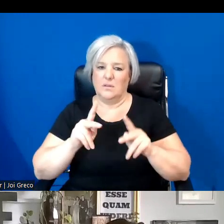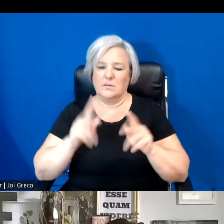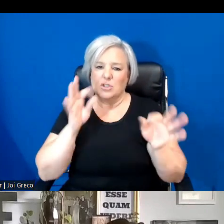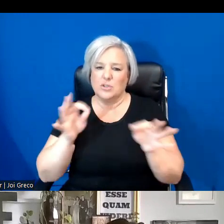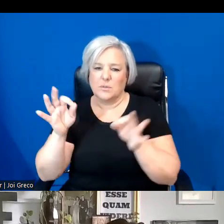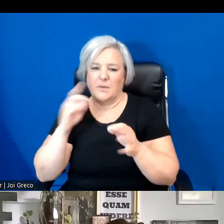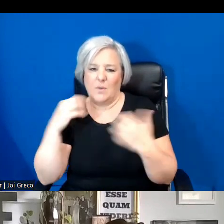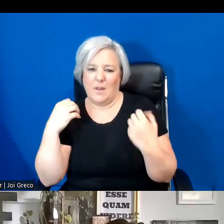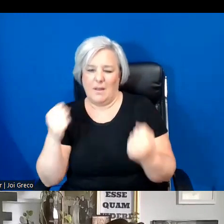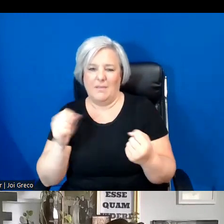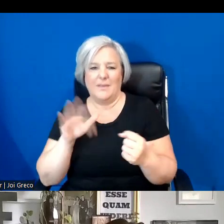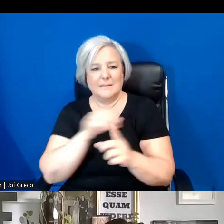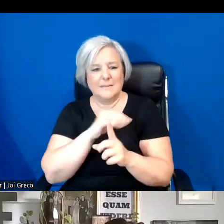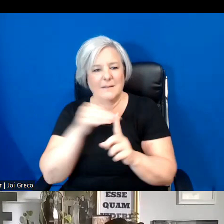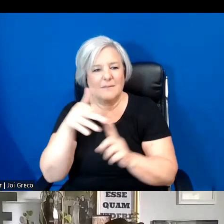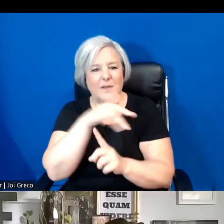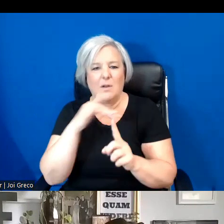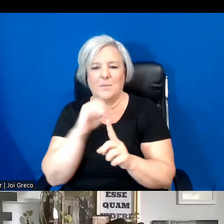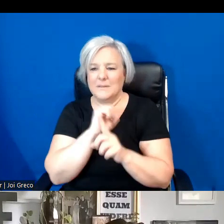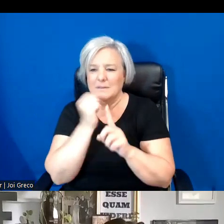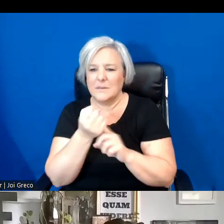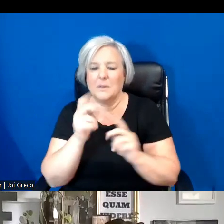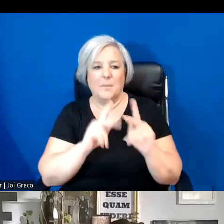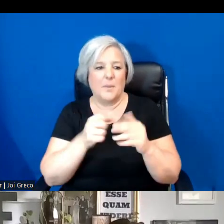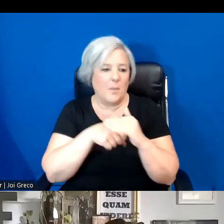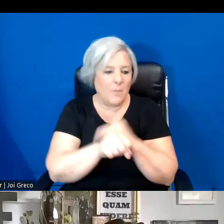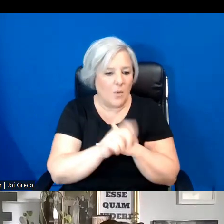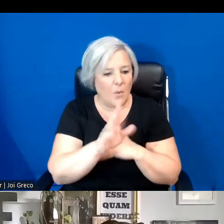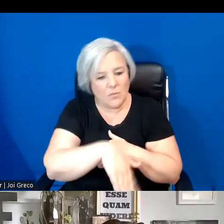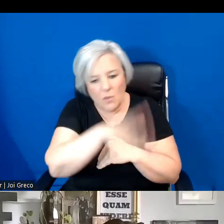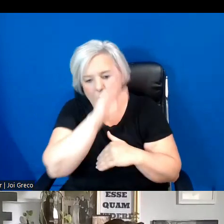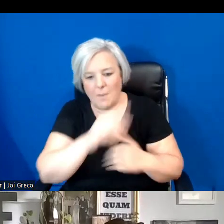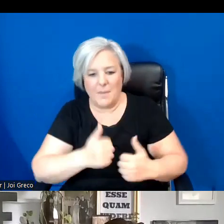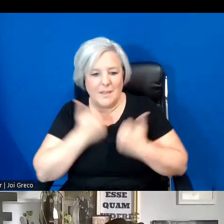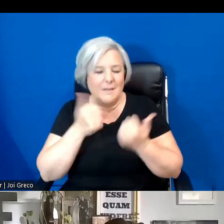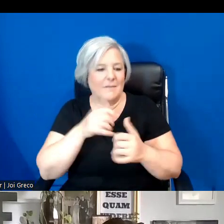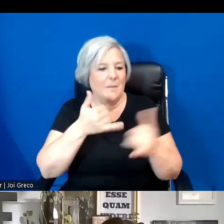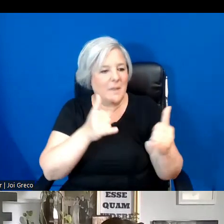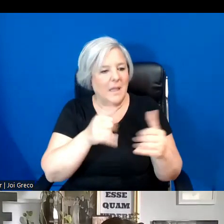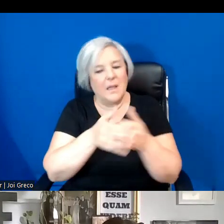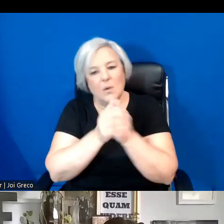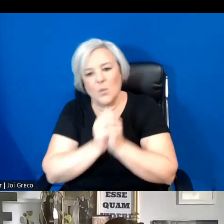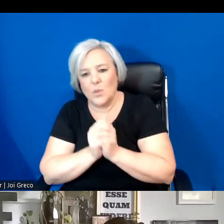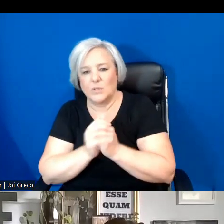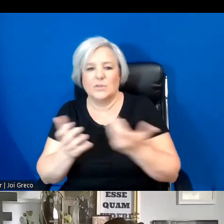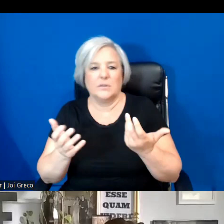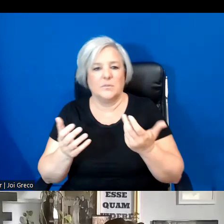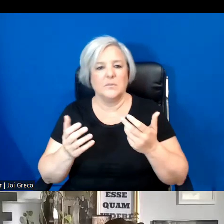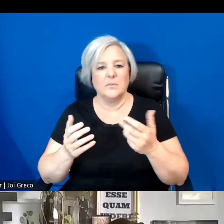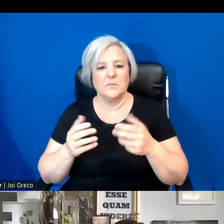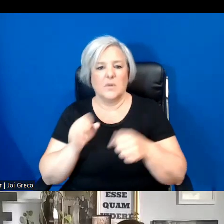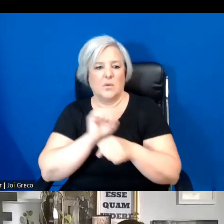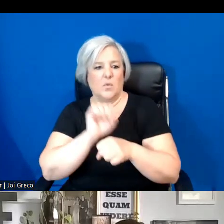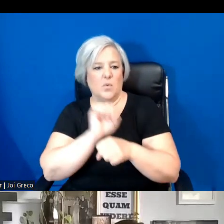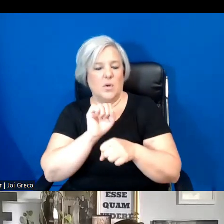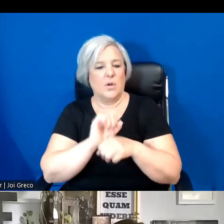the conditions and the environments where people are born, live, work, play, worship, age, and so on.